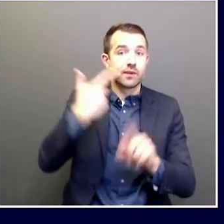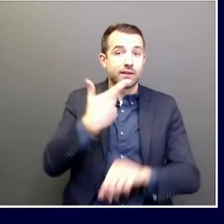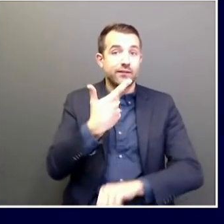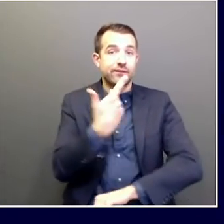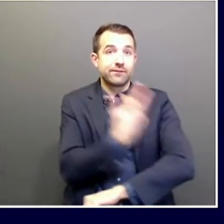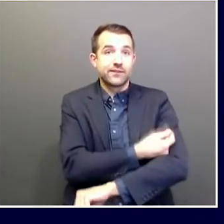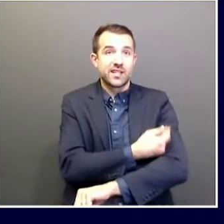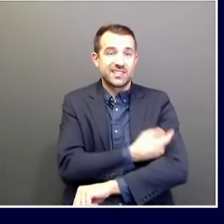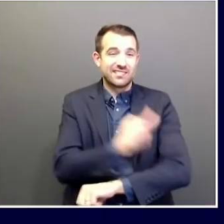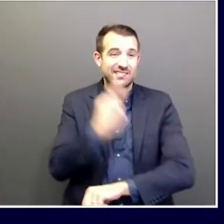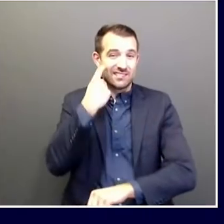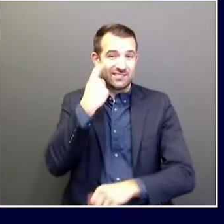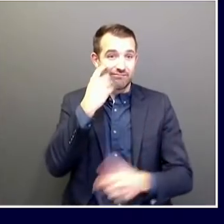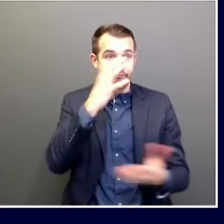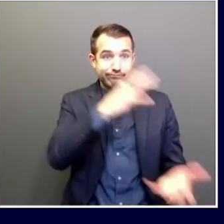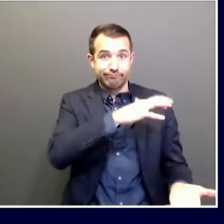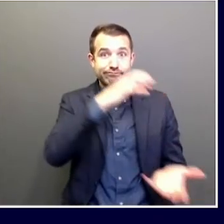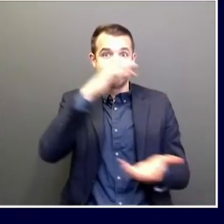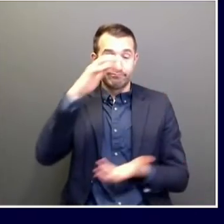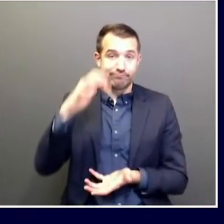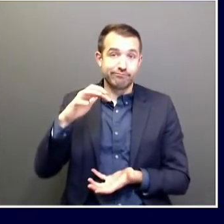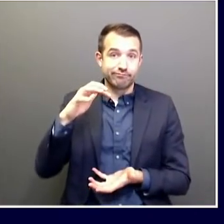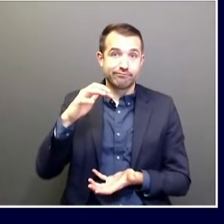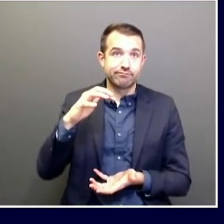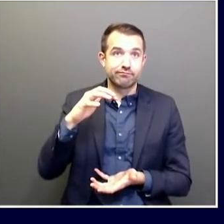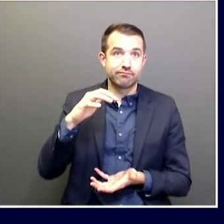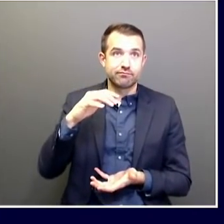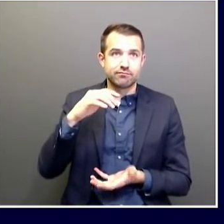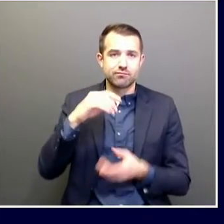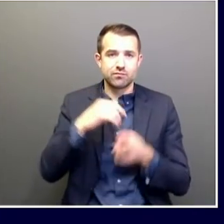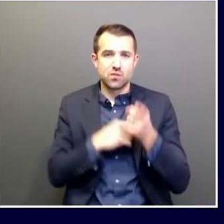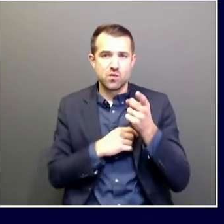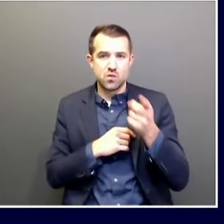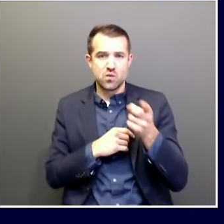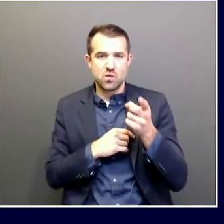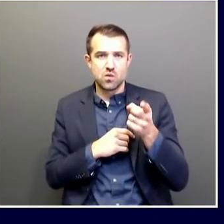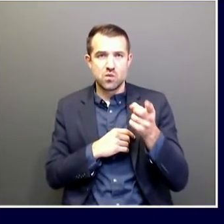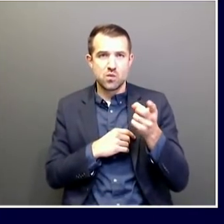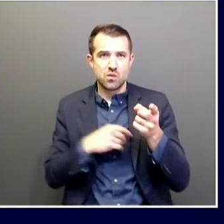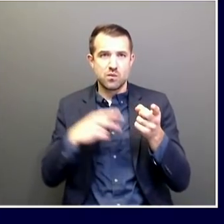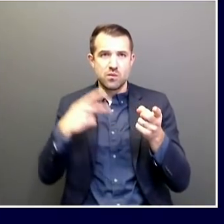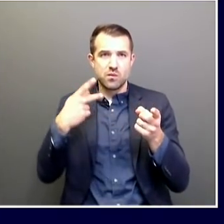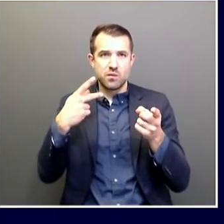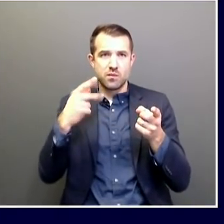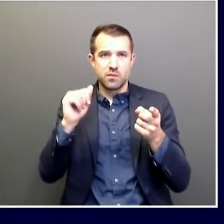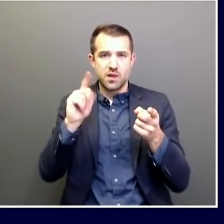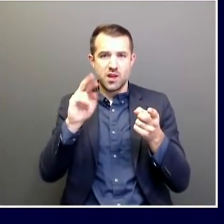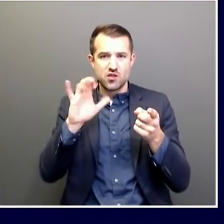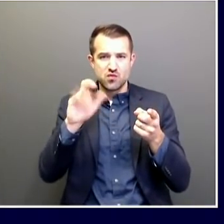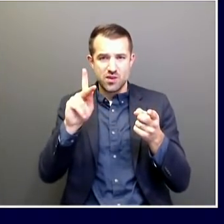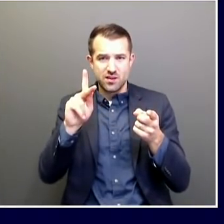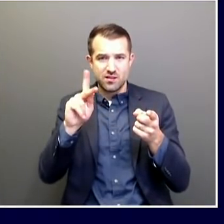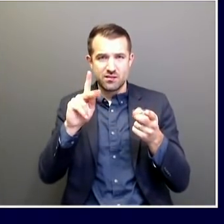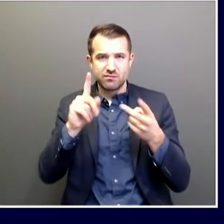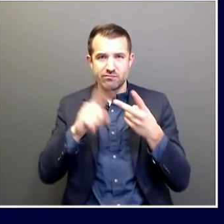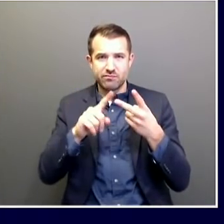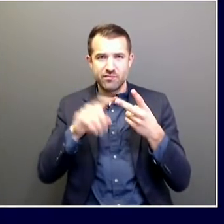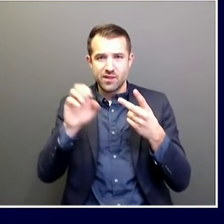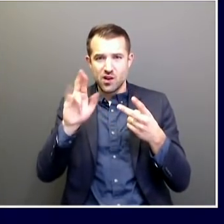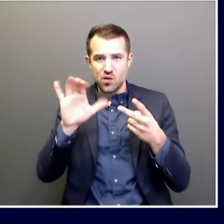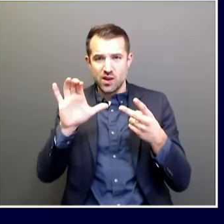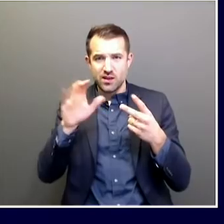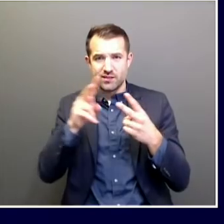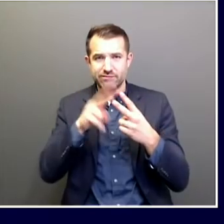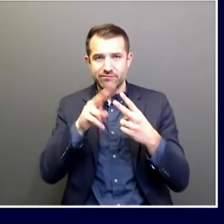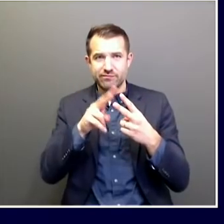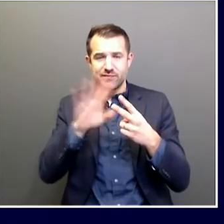I can't remember if it was either you or Patrick or Eric who asked back in the alpha variant, pre-variant days, when we